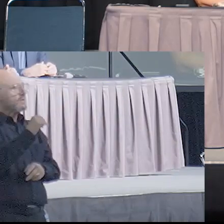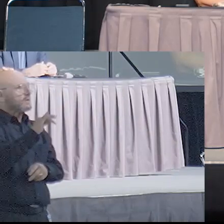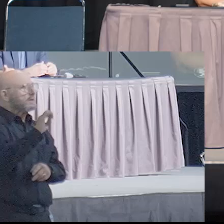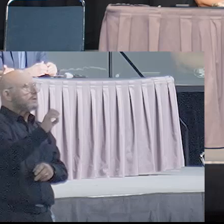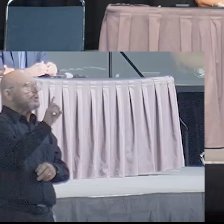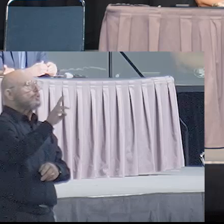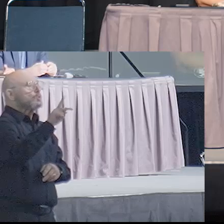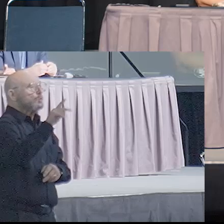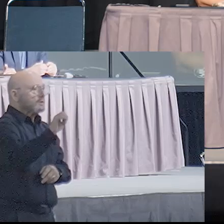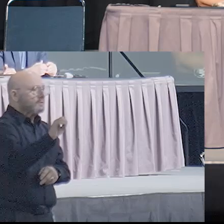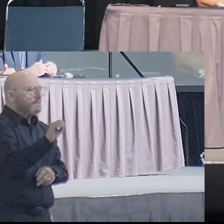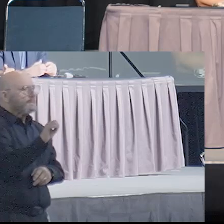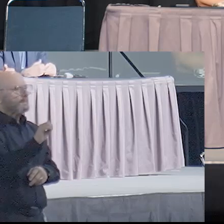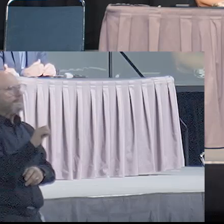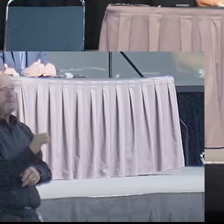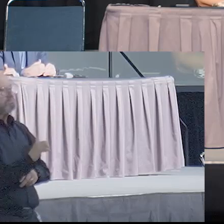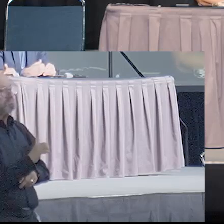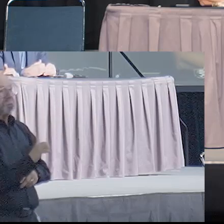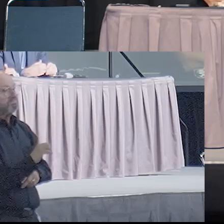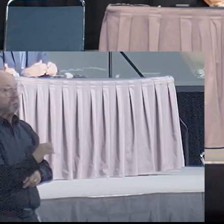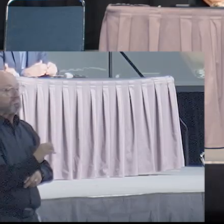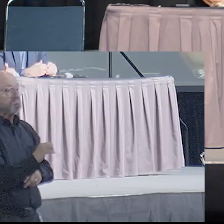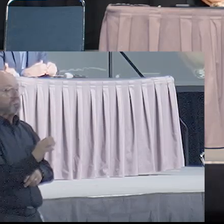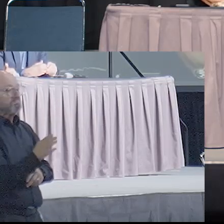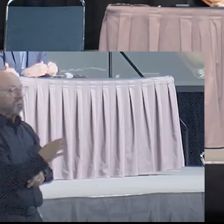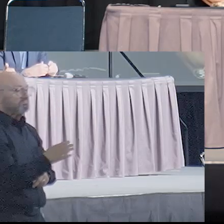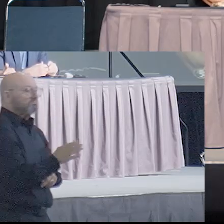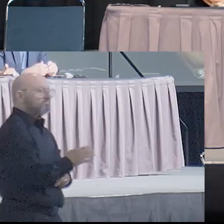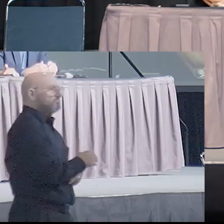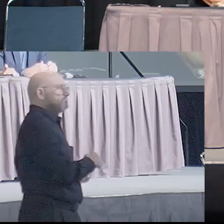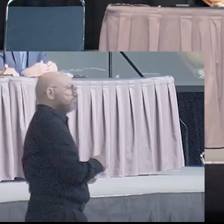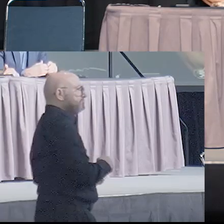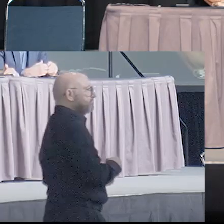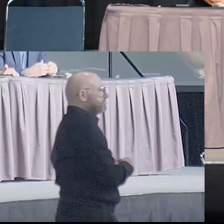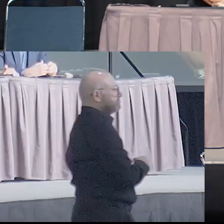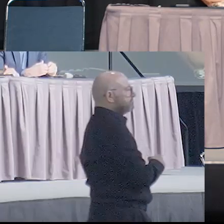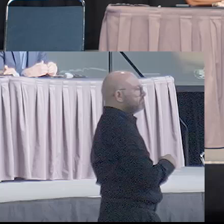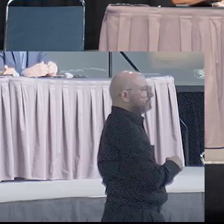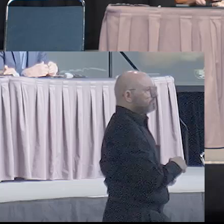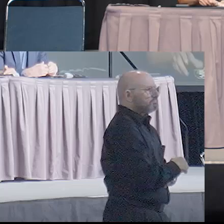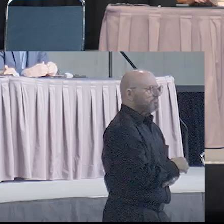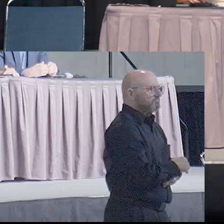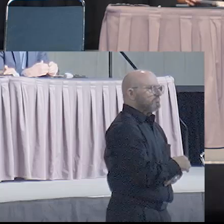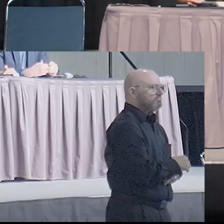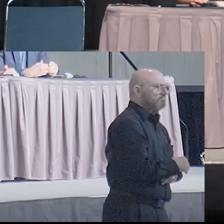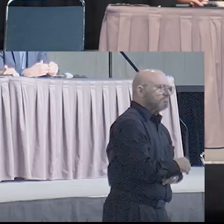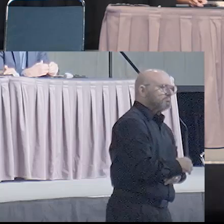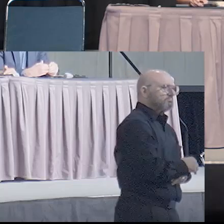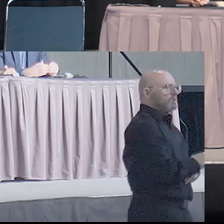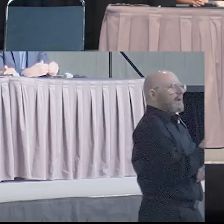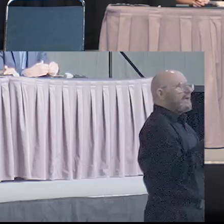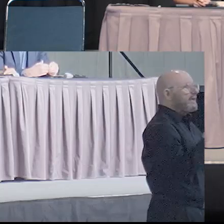Texas, doing all things disaster, emergency, and disability related. And I'm going to let the rest of my panelists introduce themselves first.